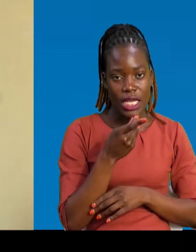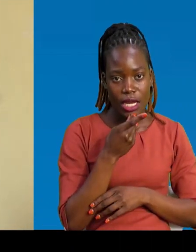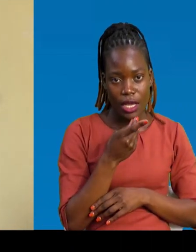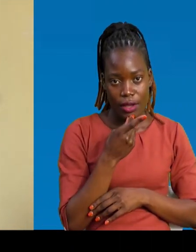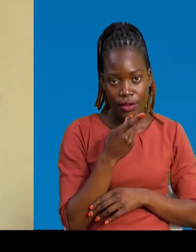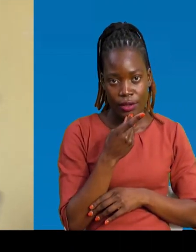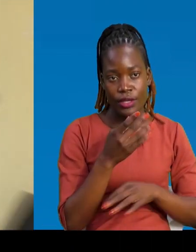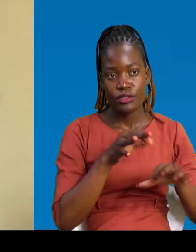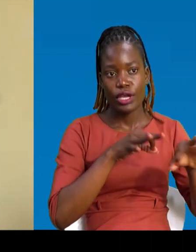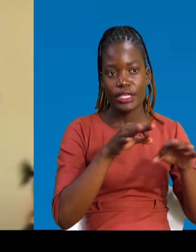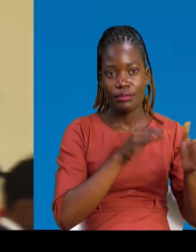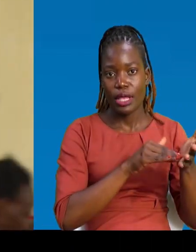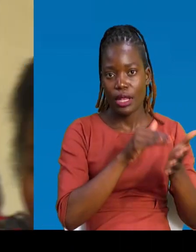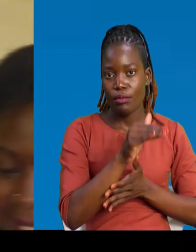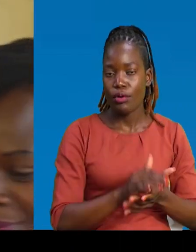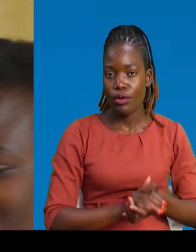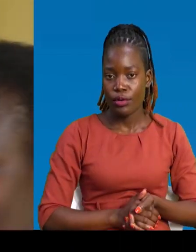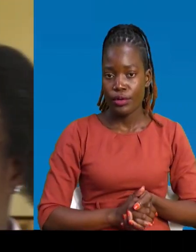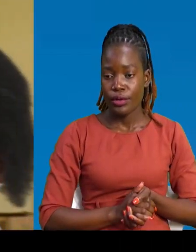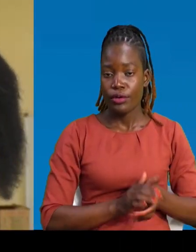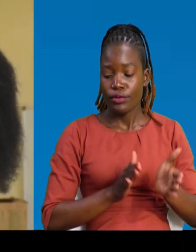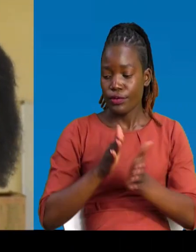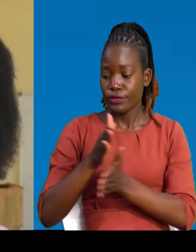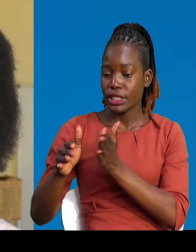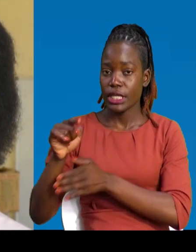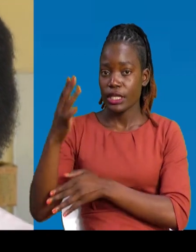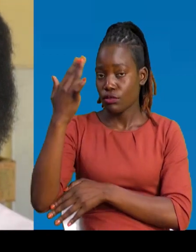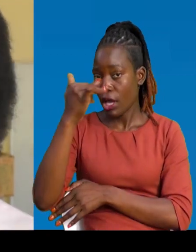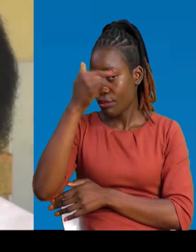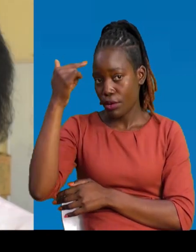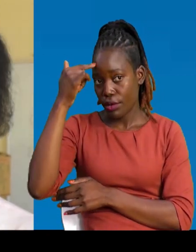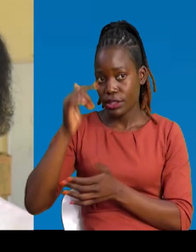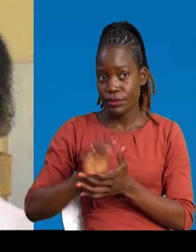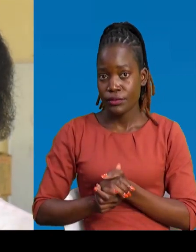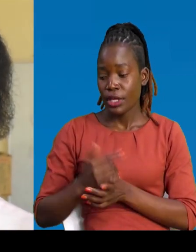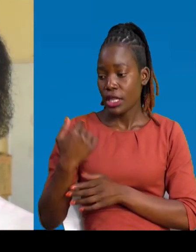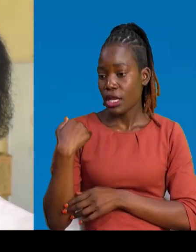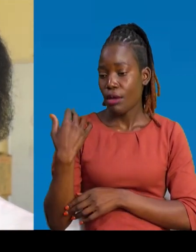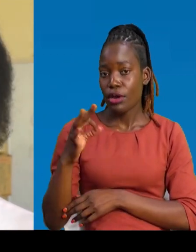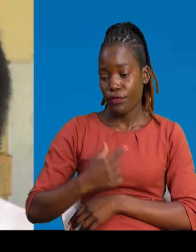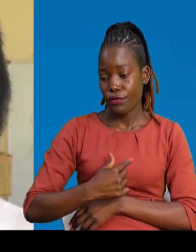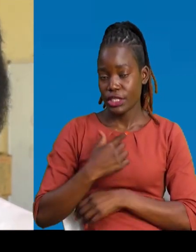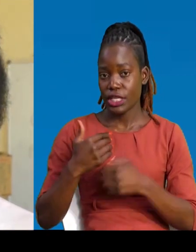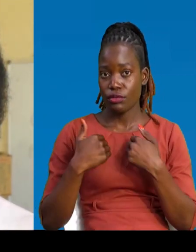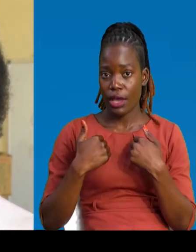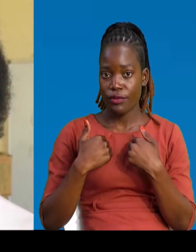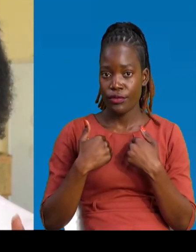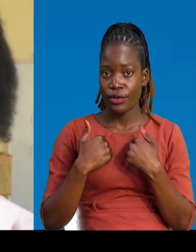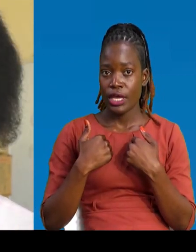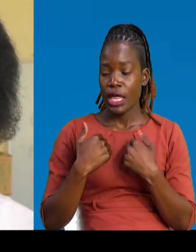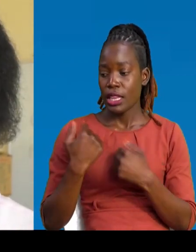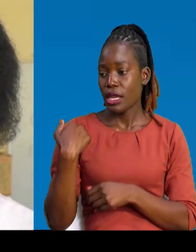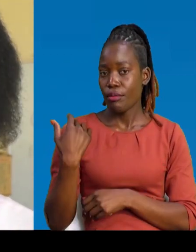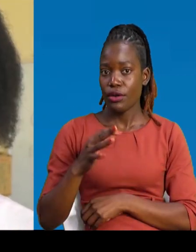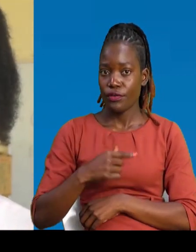that sort. Hebu tueleze. We've set like this because the number of guests we have. Number ya guests ya leo